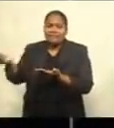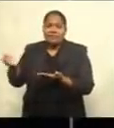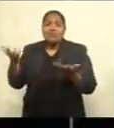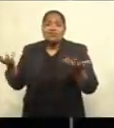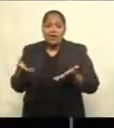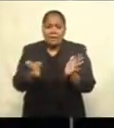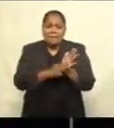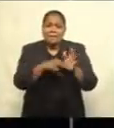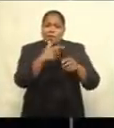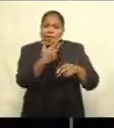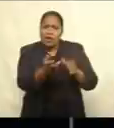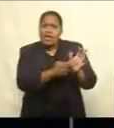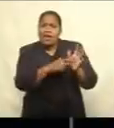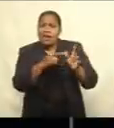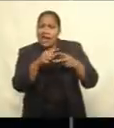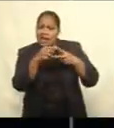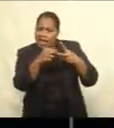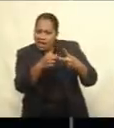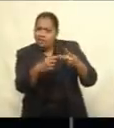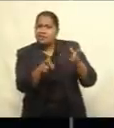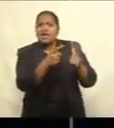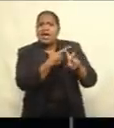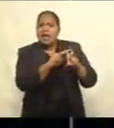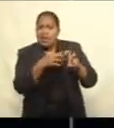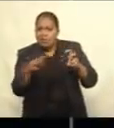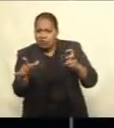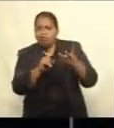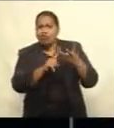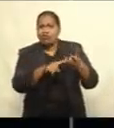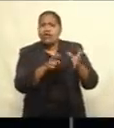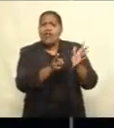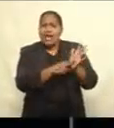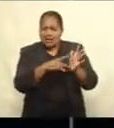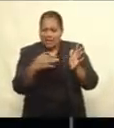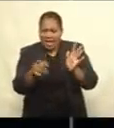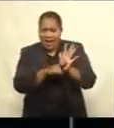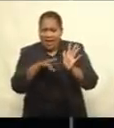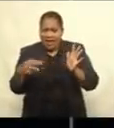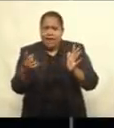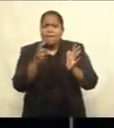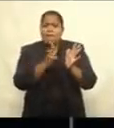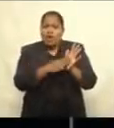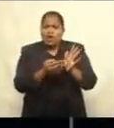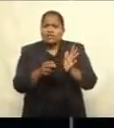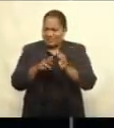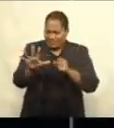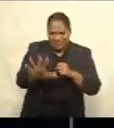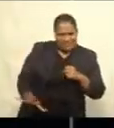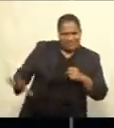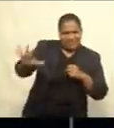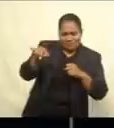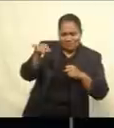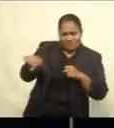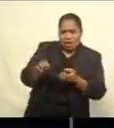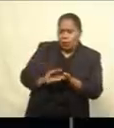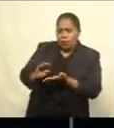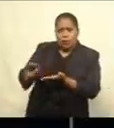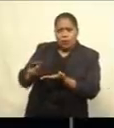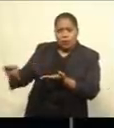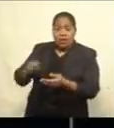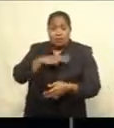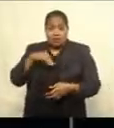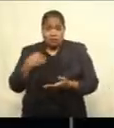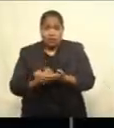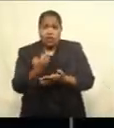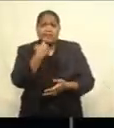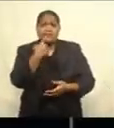Makoi, Narere, Kalambu, Koro, Langere, Monikoso and Navosai. The Ministry of Economy says thousands of